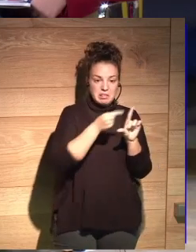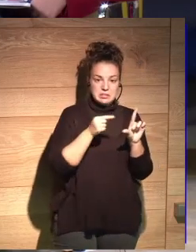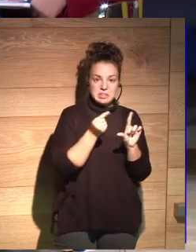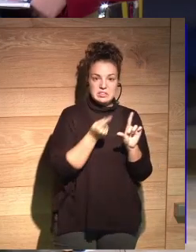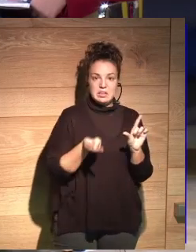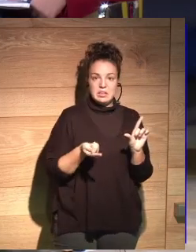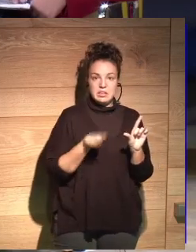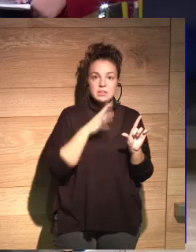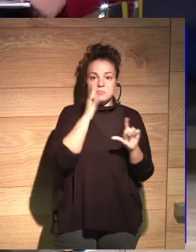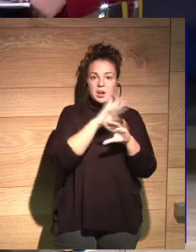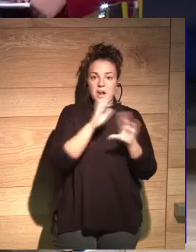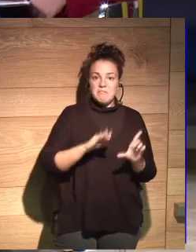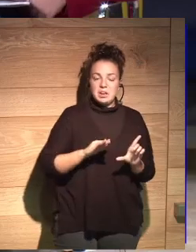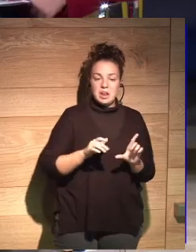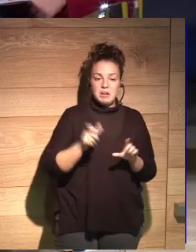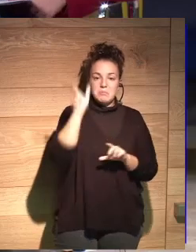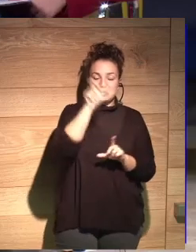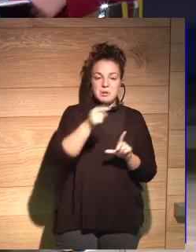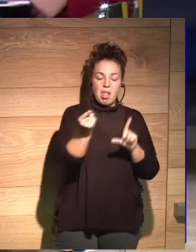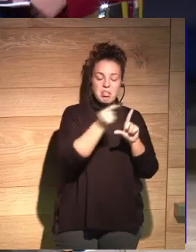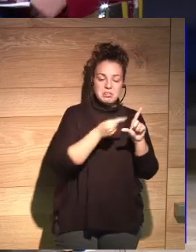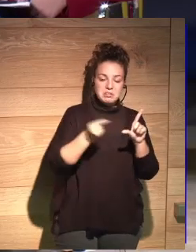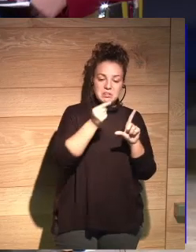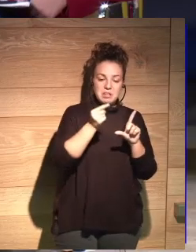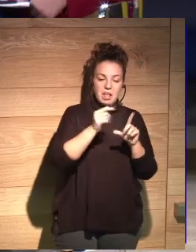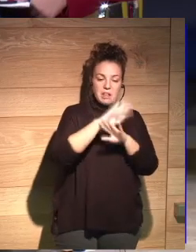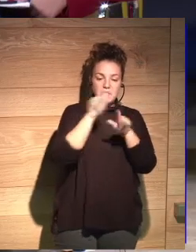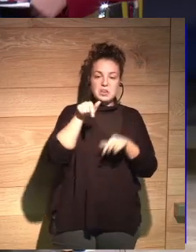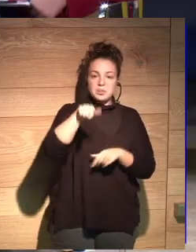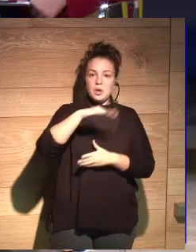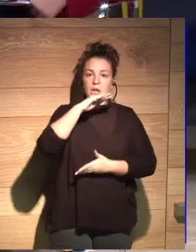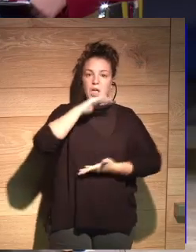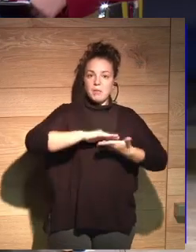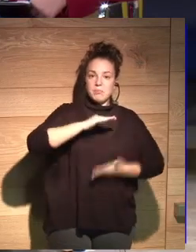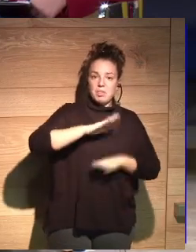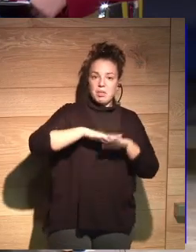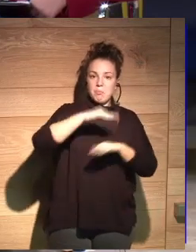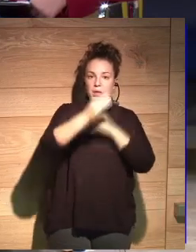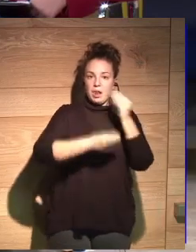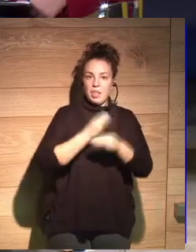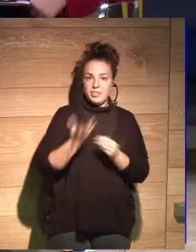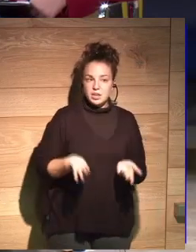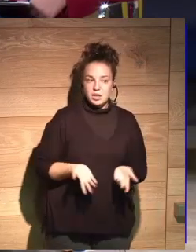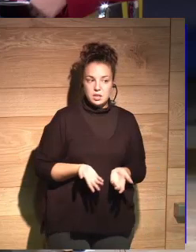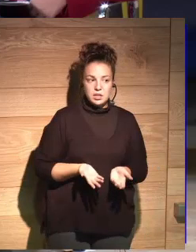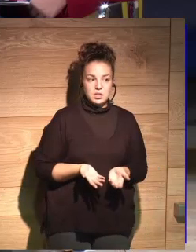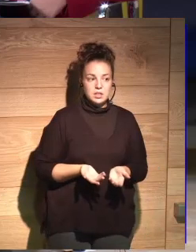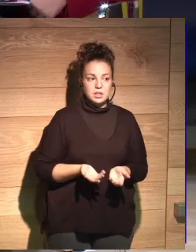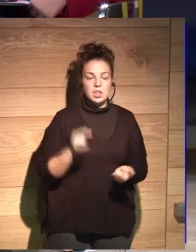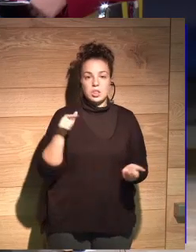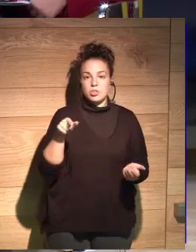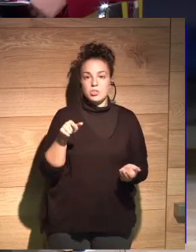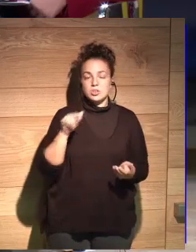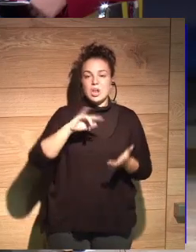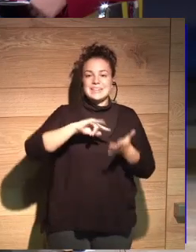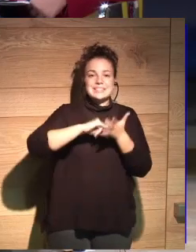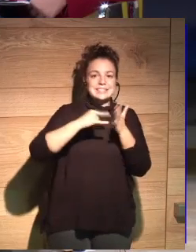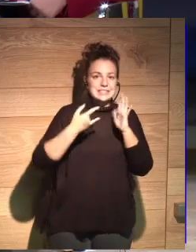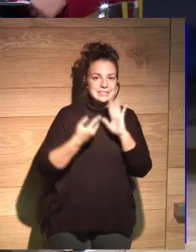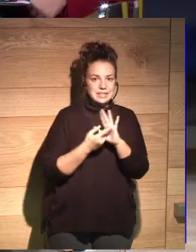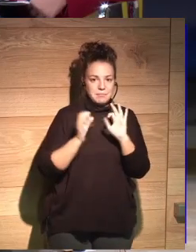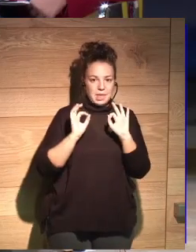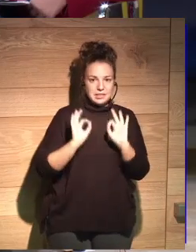someone, that at the end of the day, the designing ones are the ones having the ability to do that, of course, and therefore